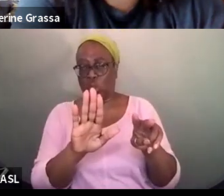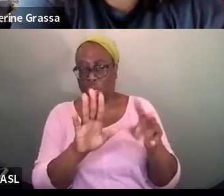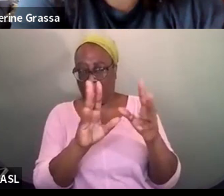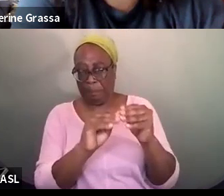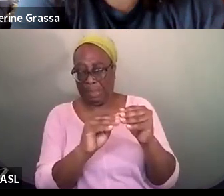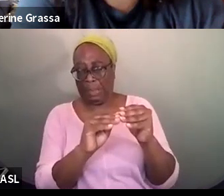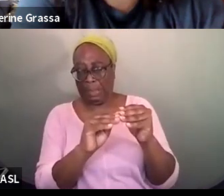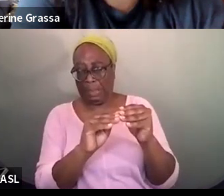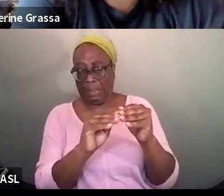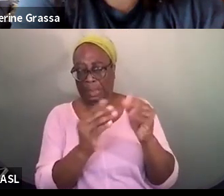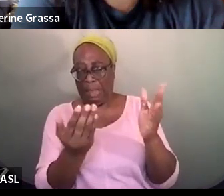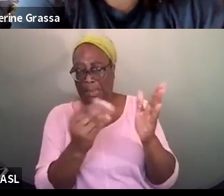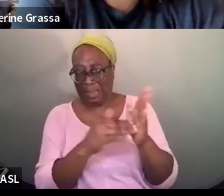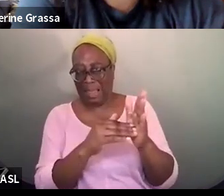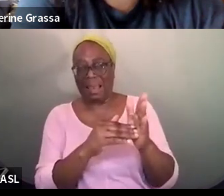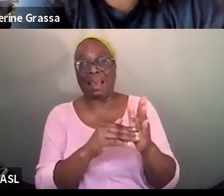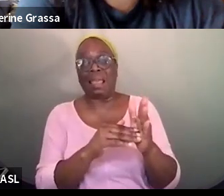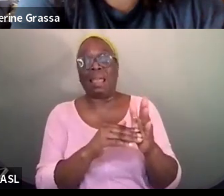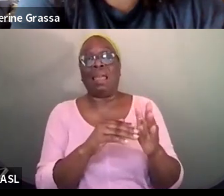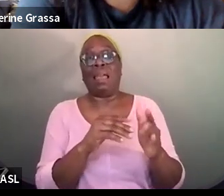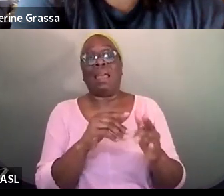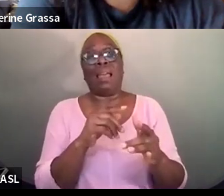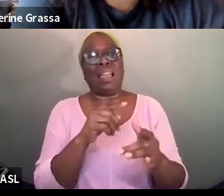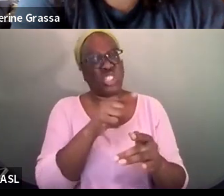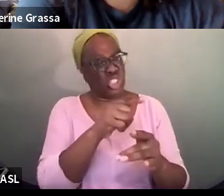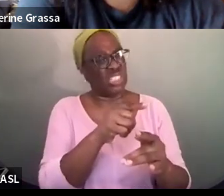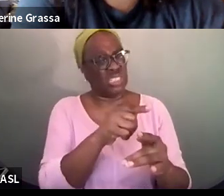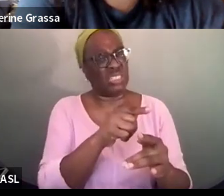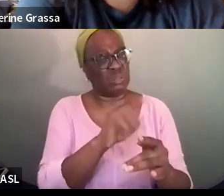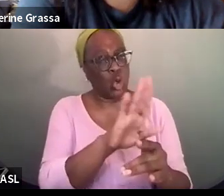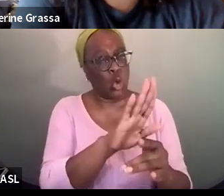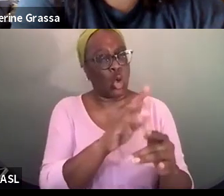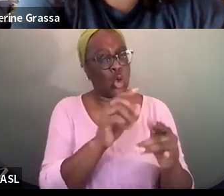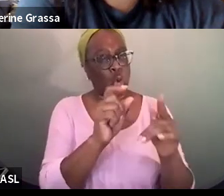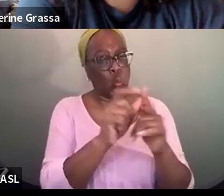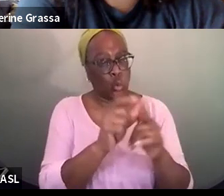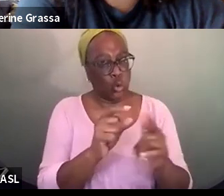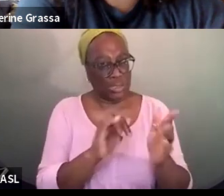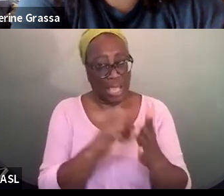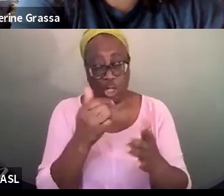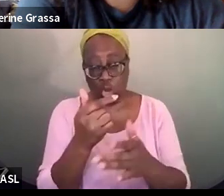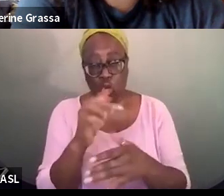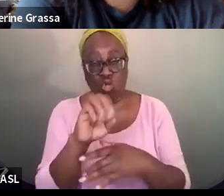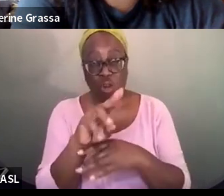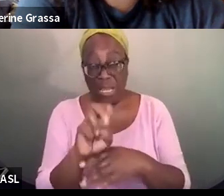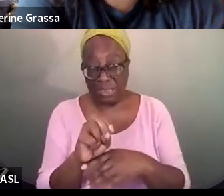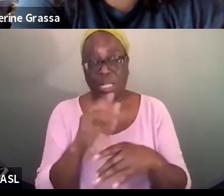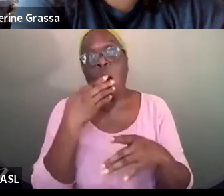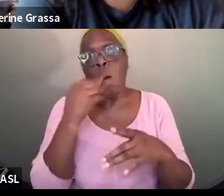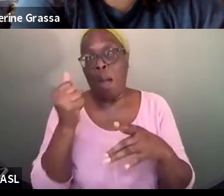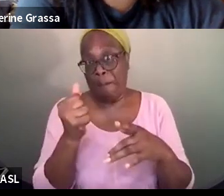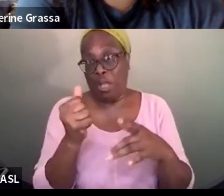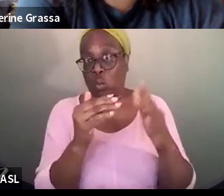and just a selection of things she said. Grades are a better predictor of future academics than